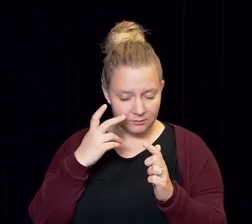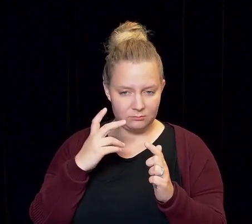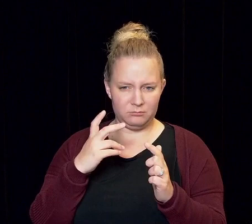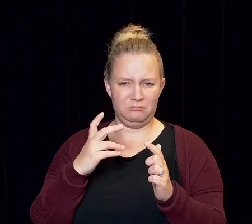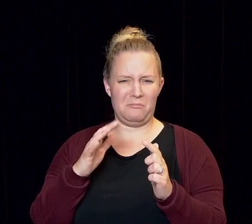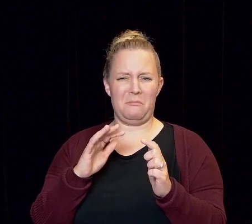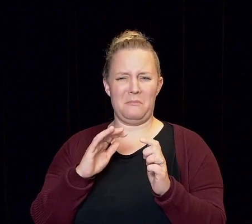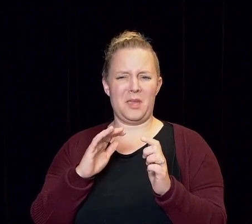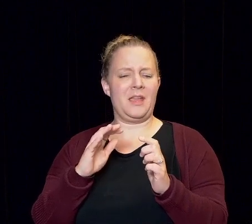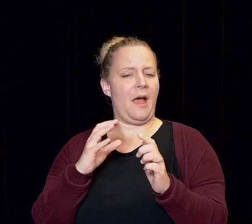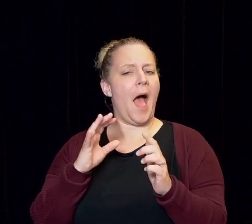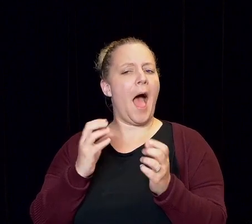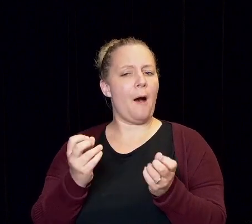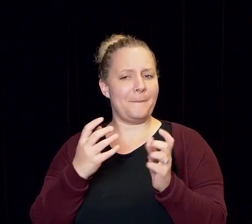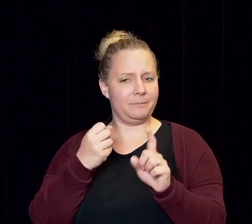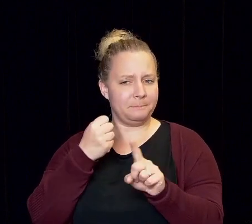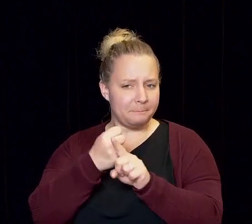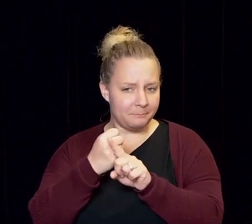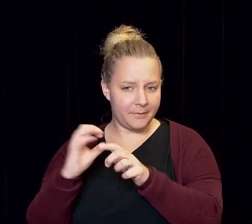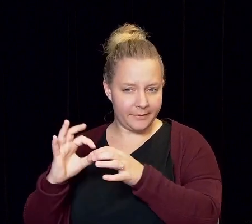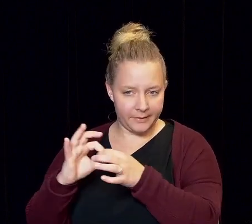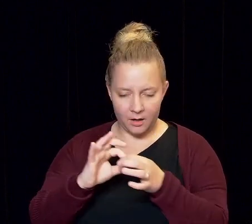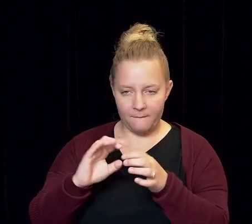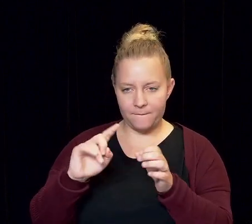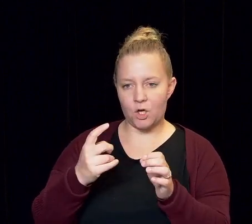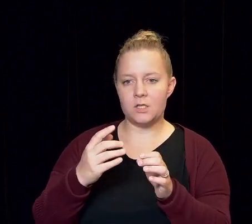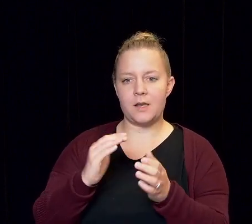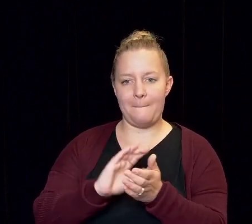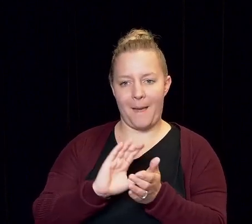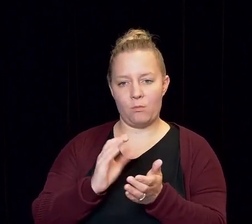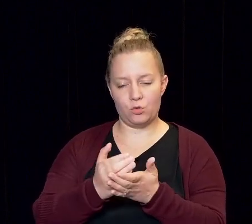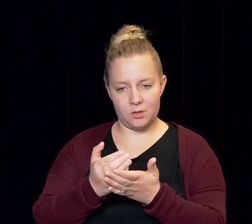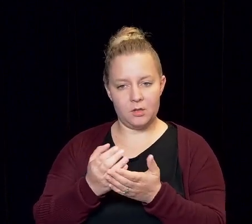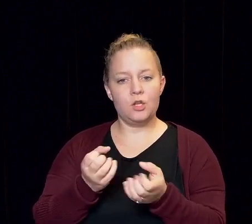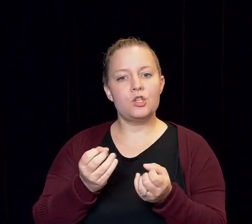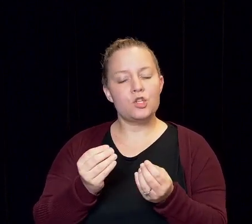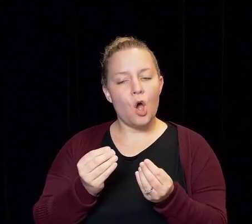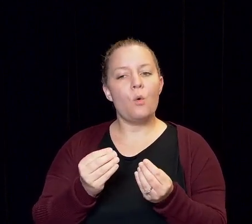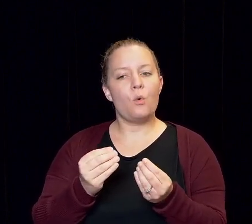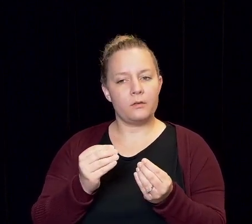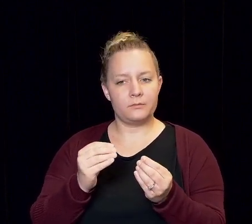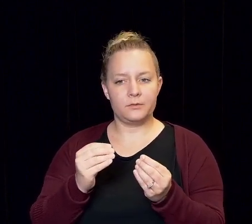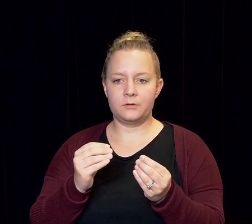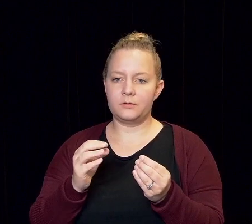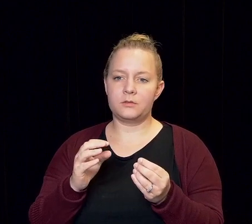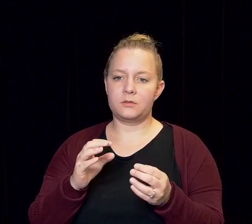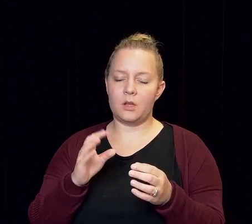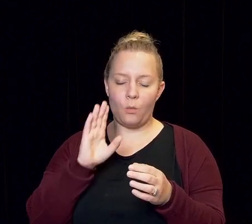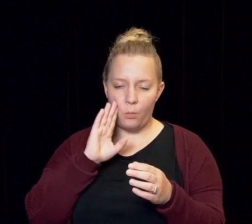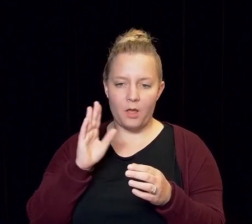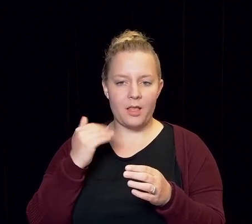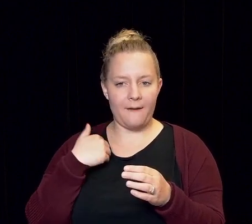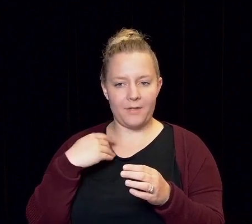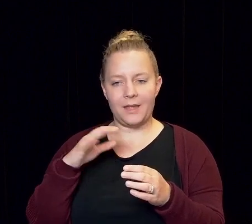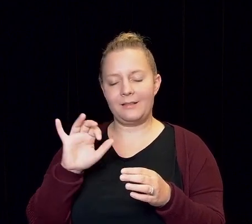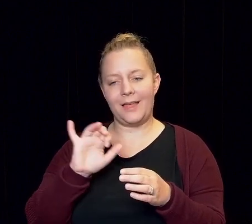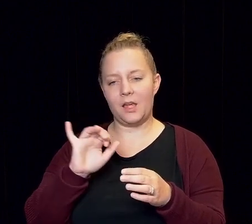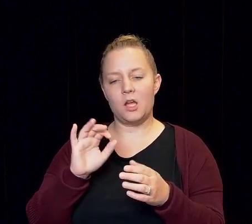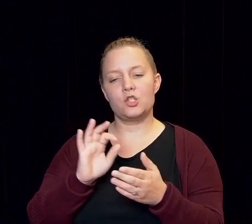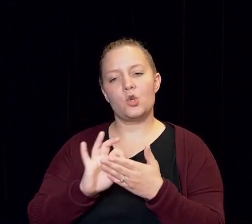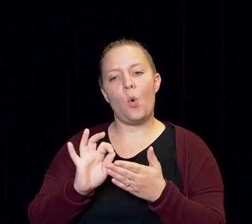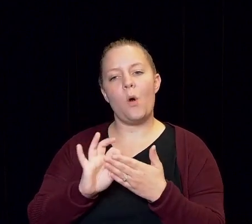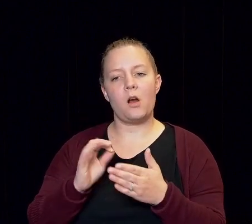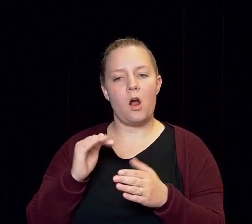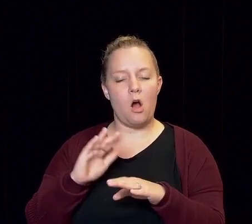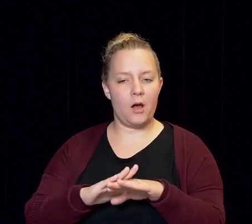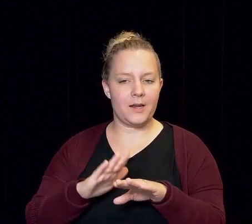deal that is, you relate it to what that original amount was. So we're just going to put something over this, like a score on a paper, the amount of change